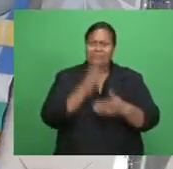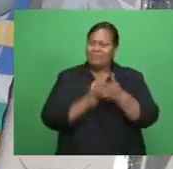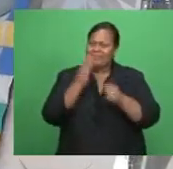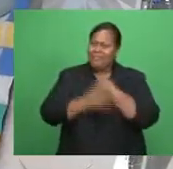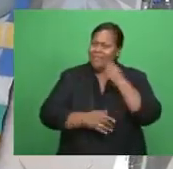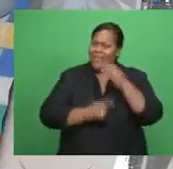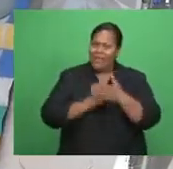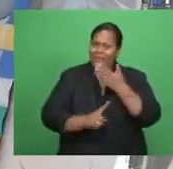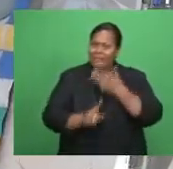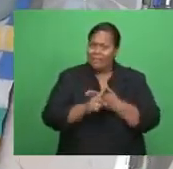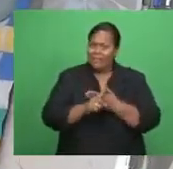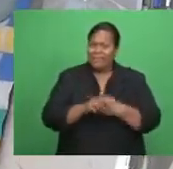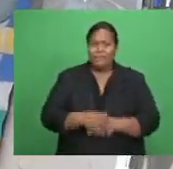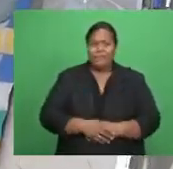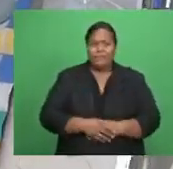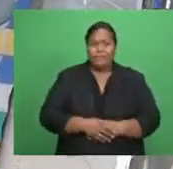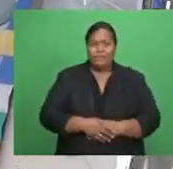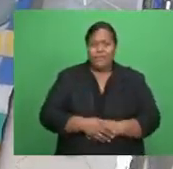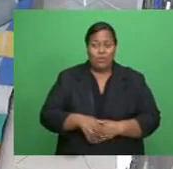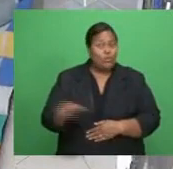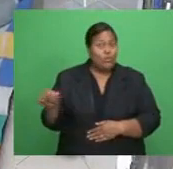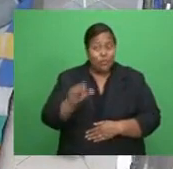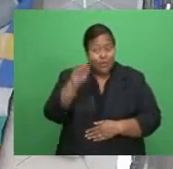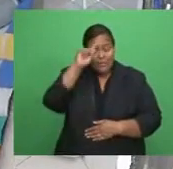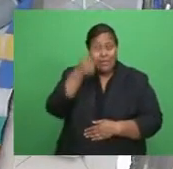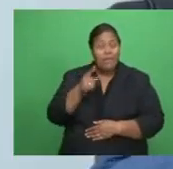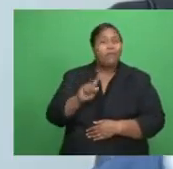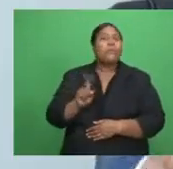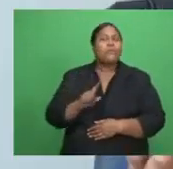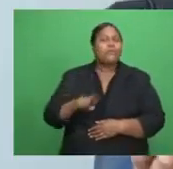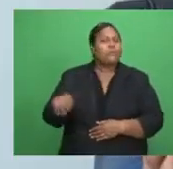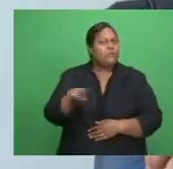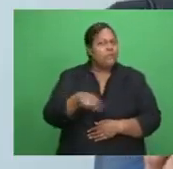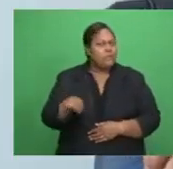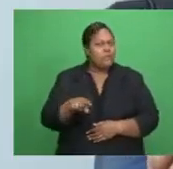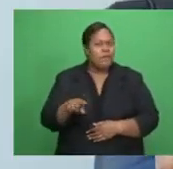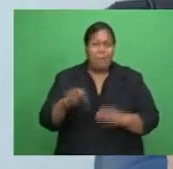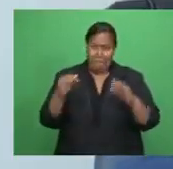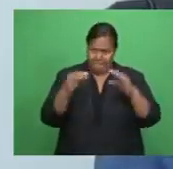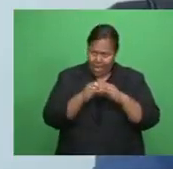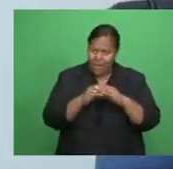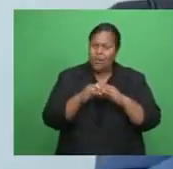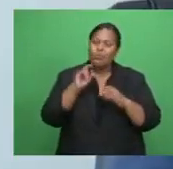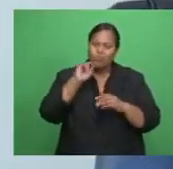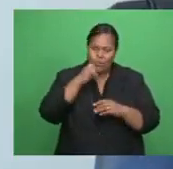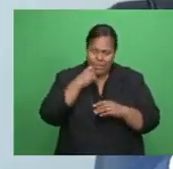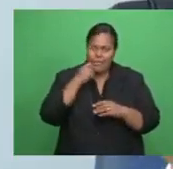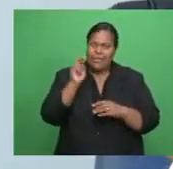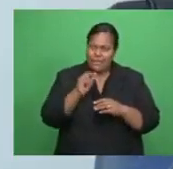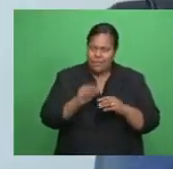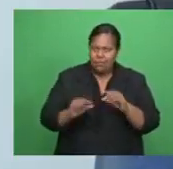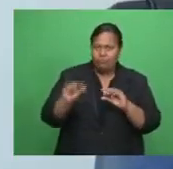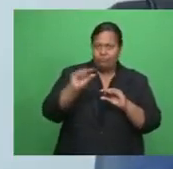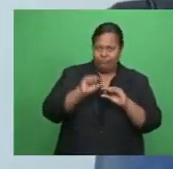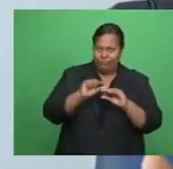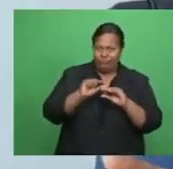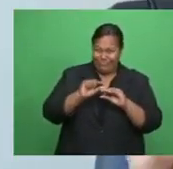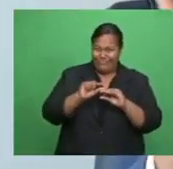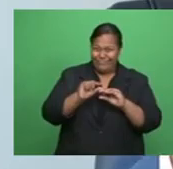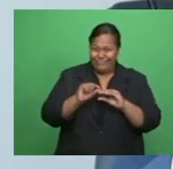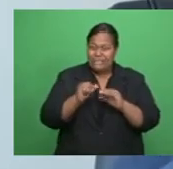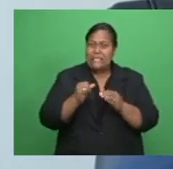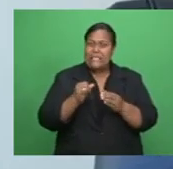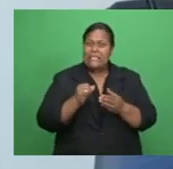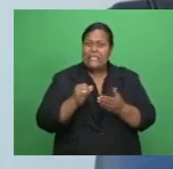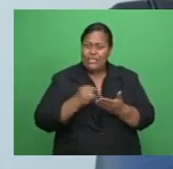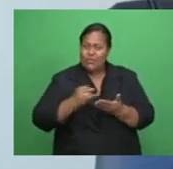to understand exactly that at the end of the day, banks will charge interest and banks will ask the customers to pay